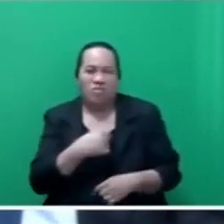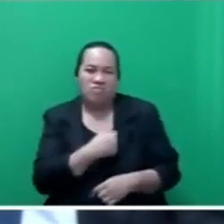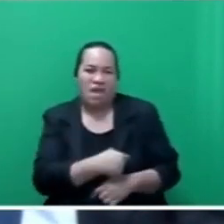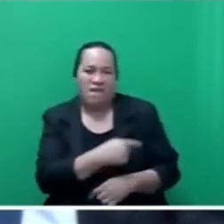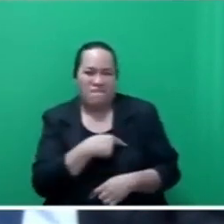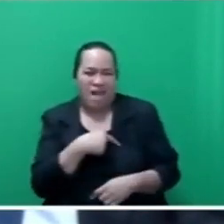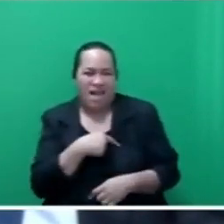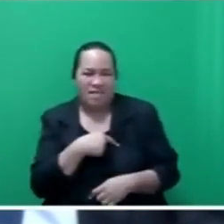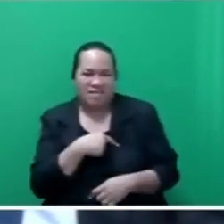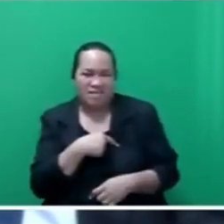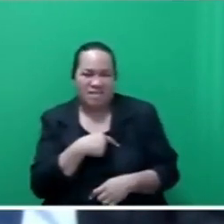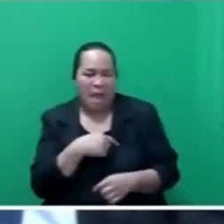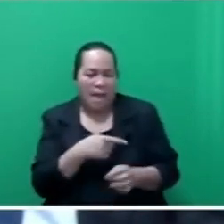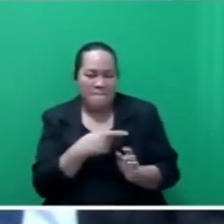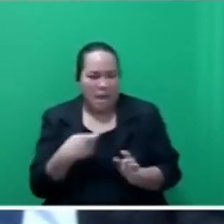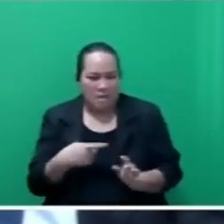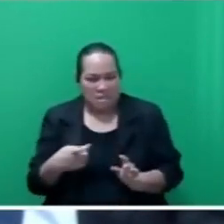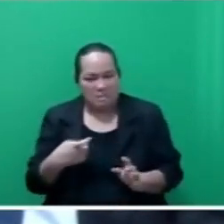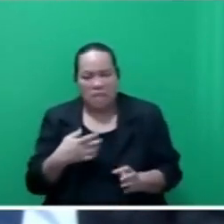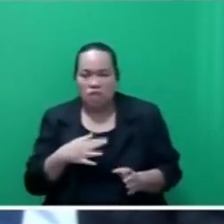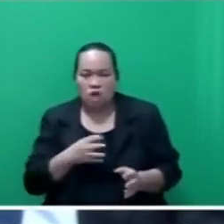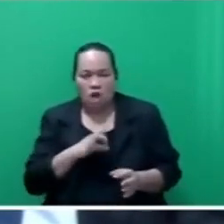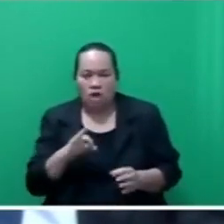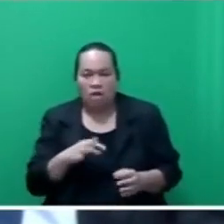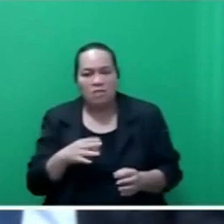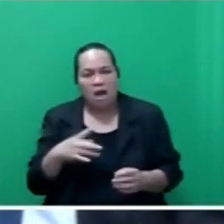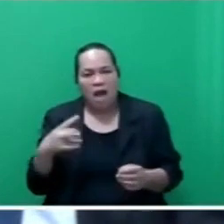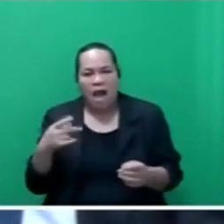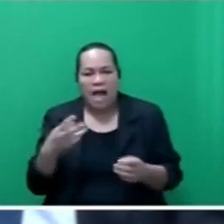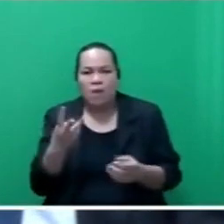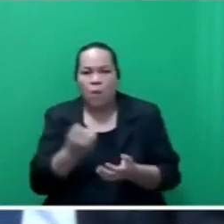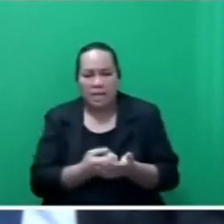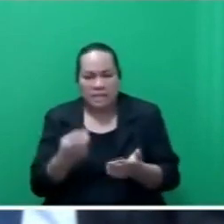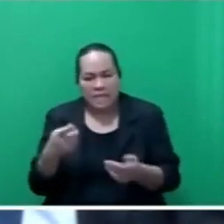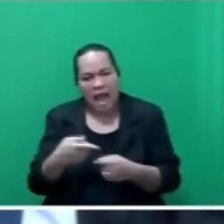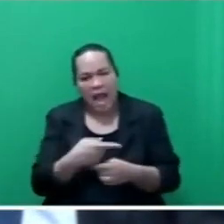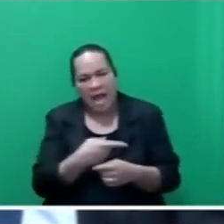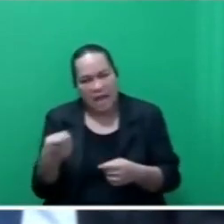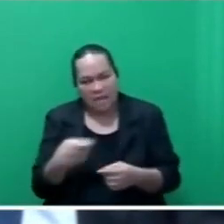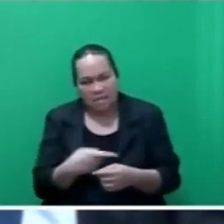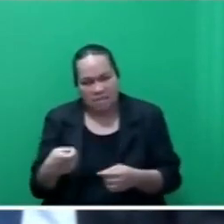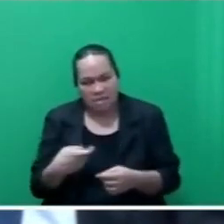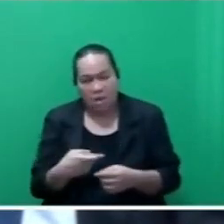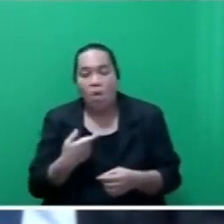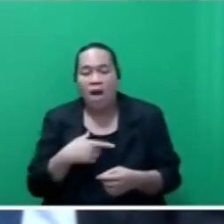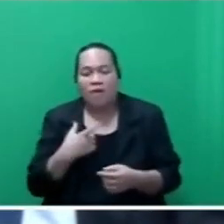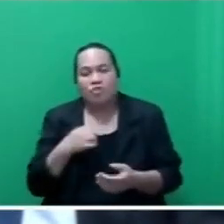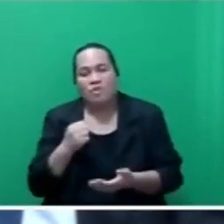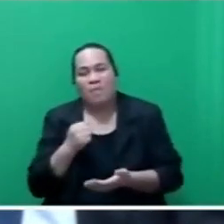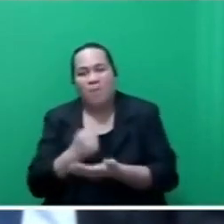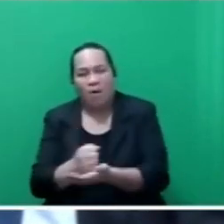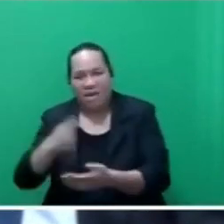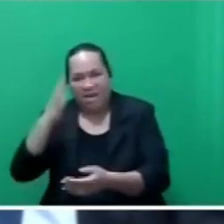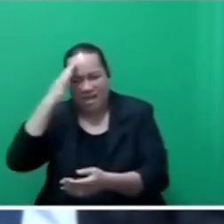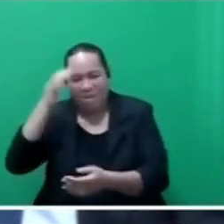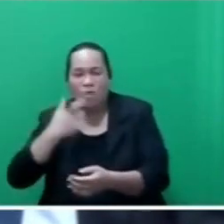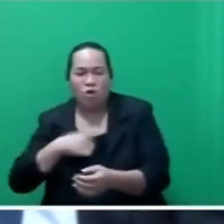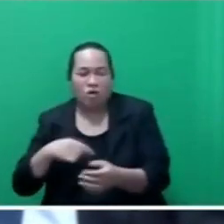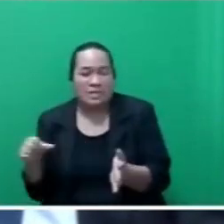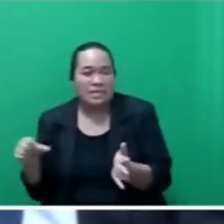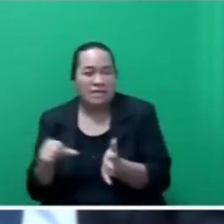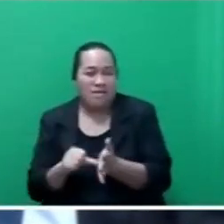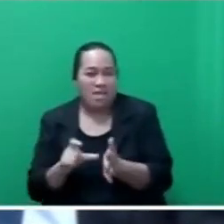this Parliament, with salary cuts, and they were done to be able to support the nation during that difficult